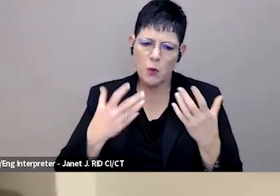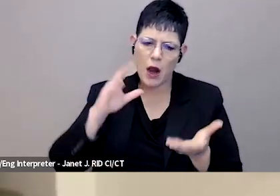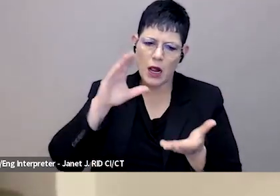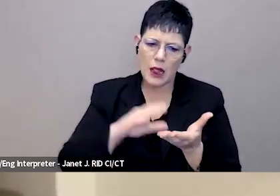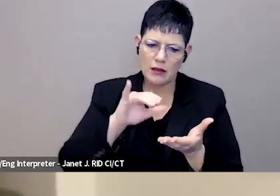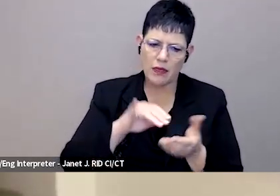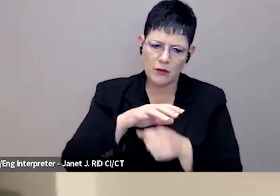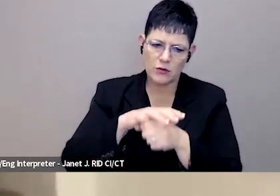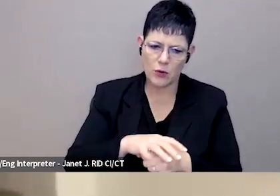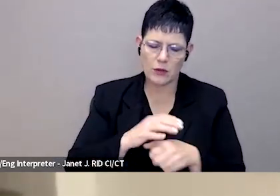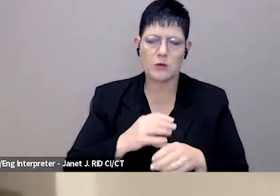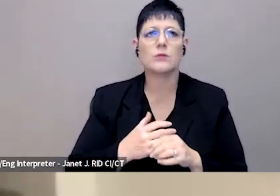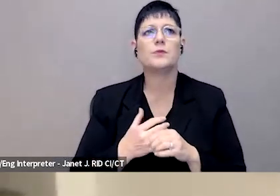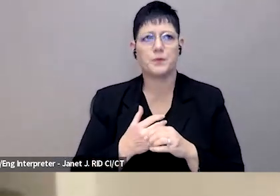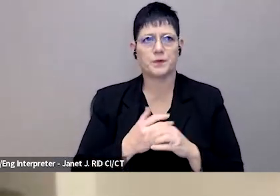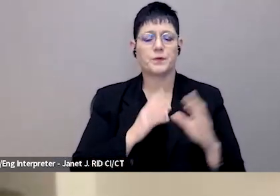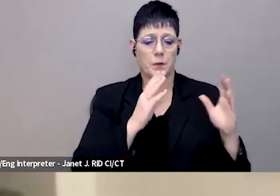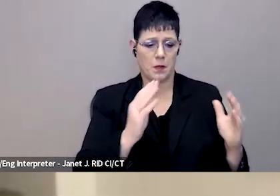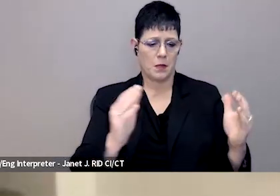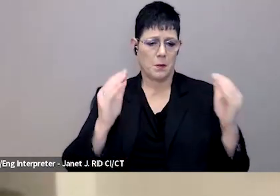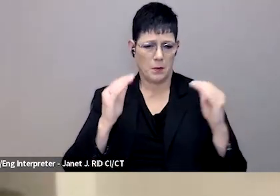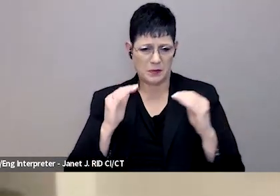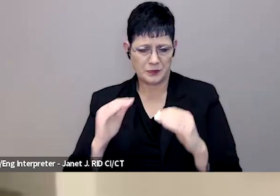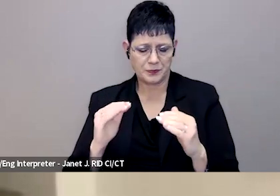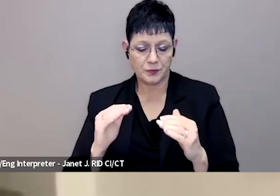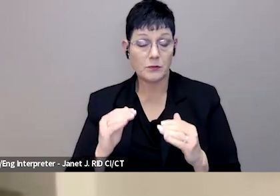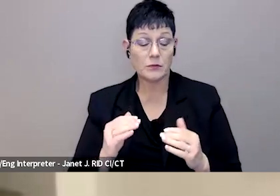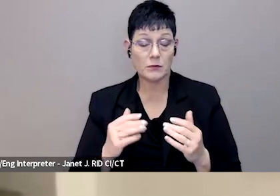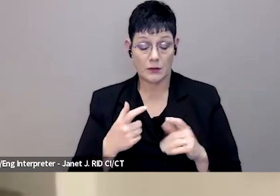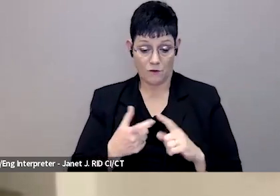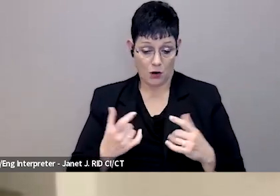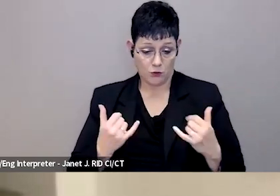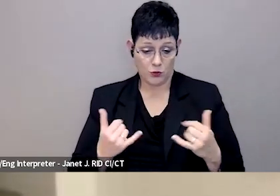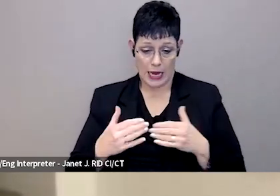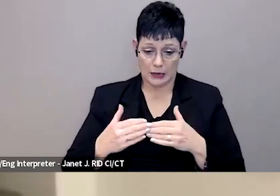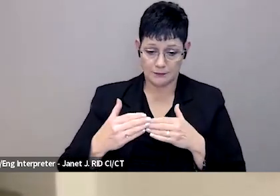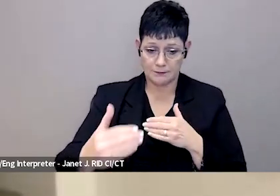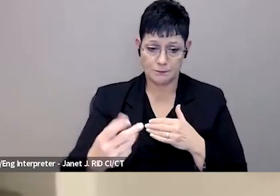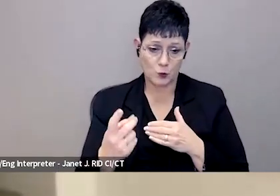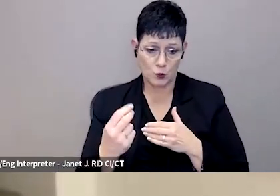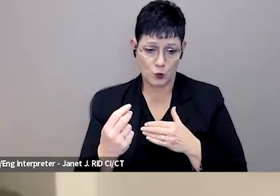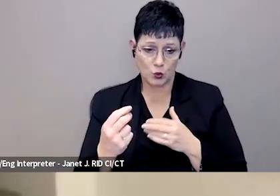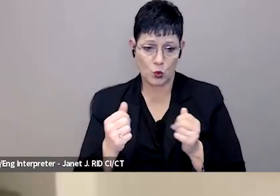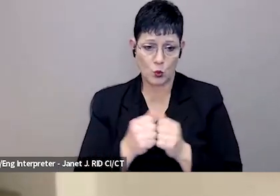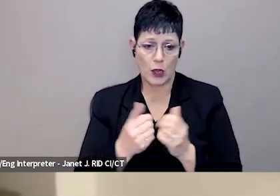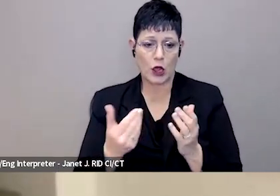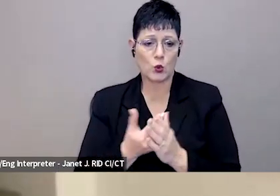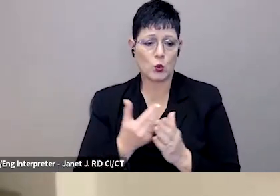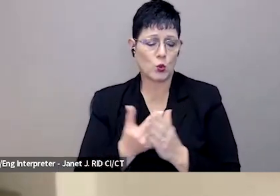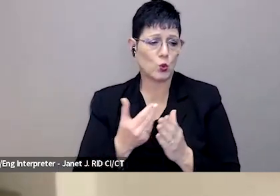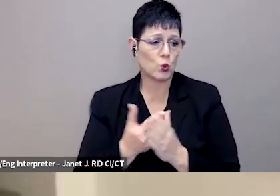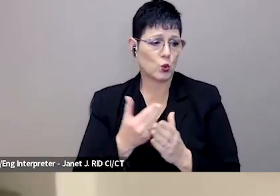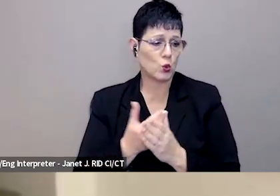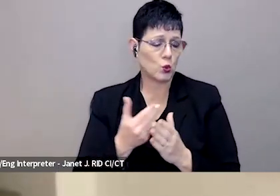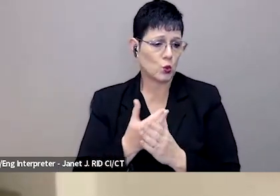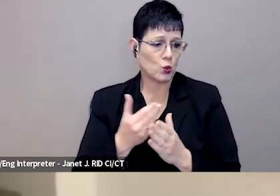In terms of thinking about kind of where we go from here with this new landscape, I think there